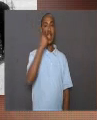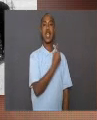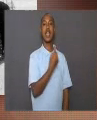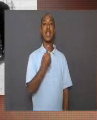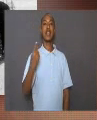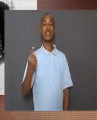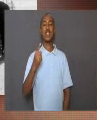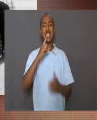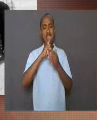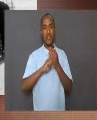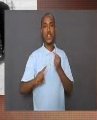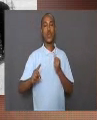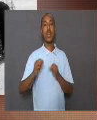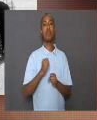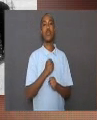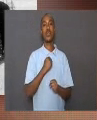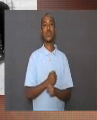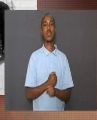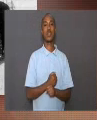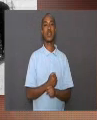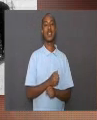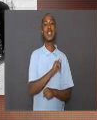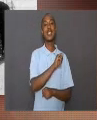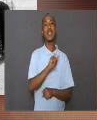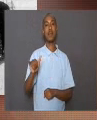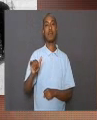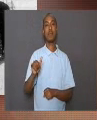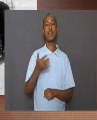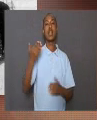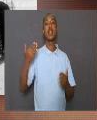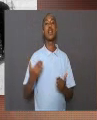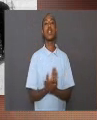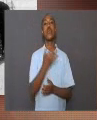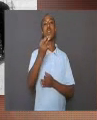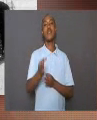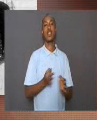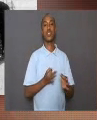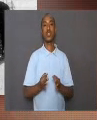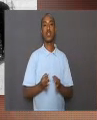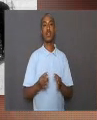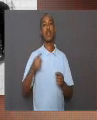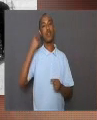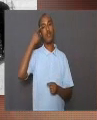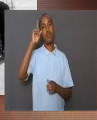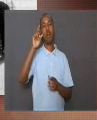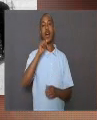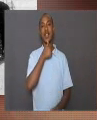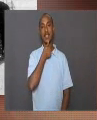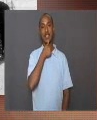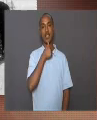each individually produced the same new definition for acids.